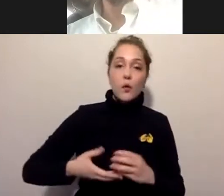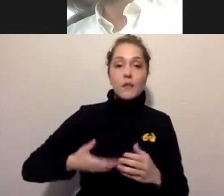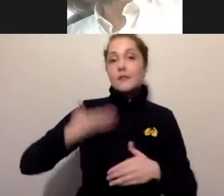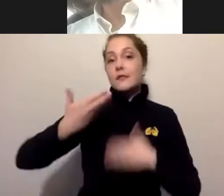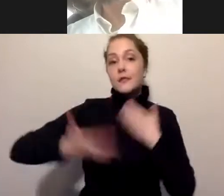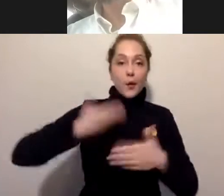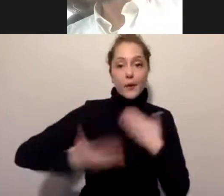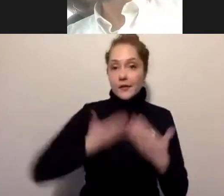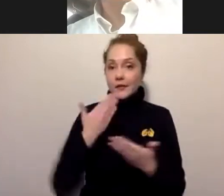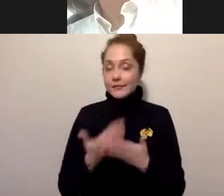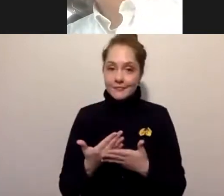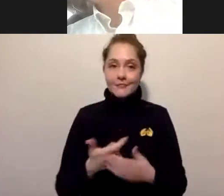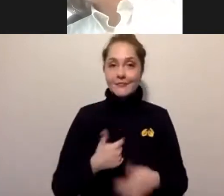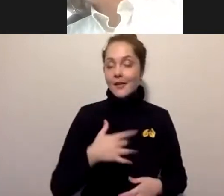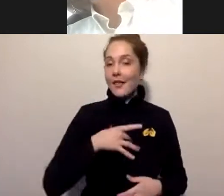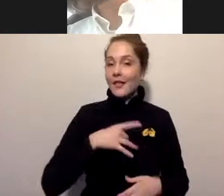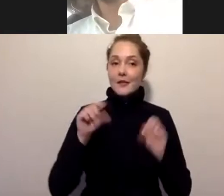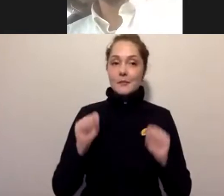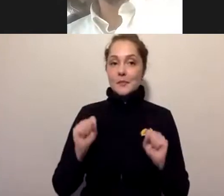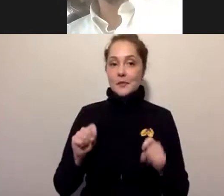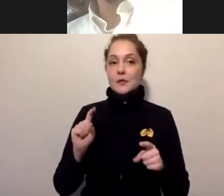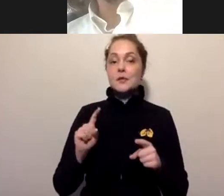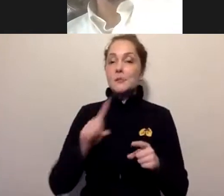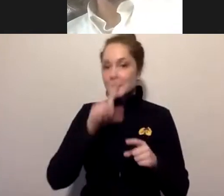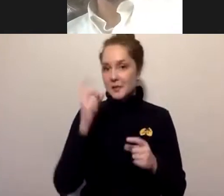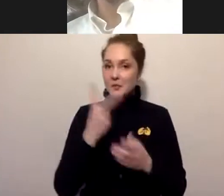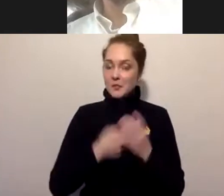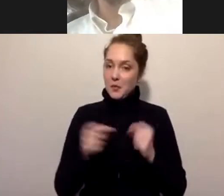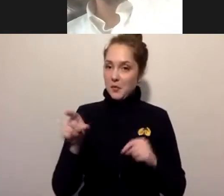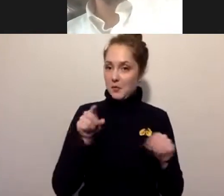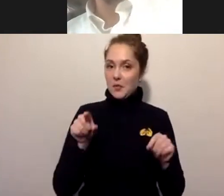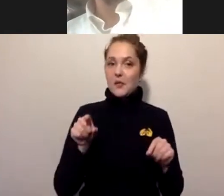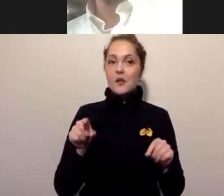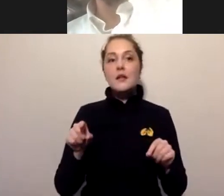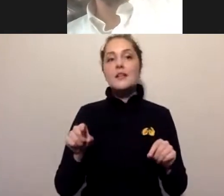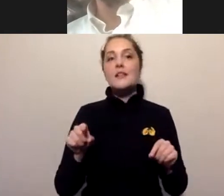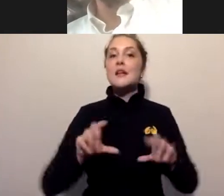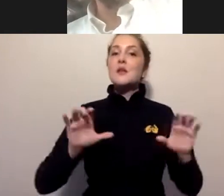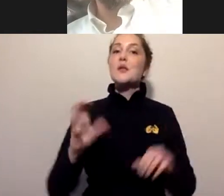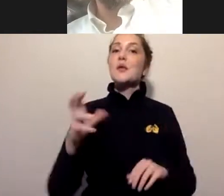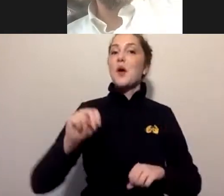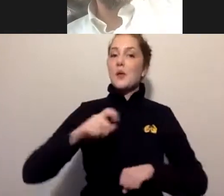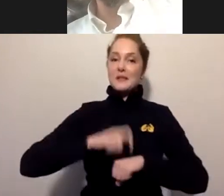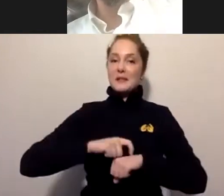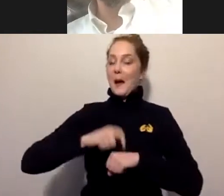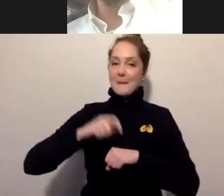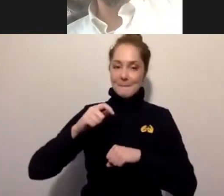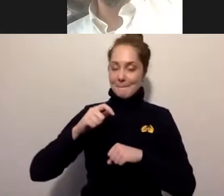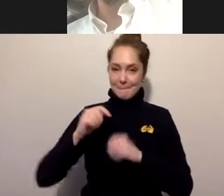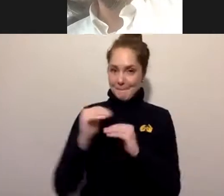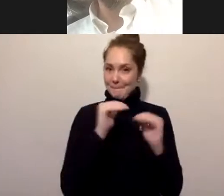and I do like the ability, since both of you are doing your own timekeeping and staying within